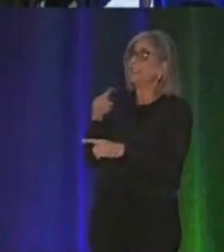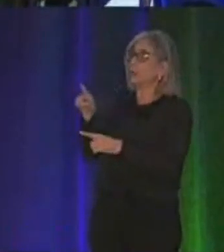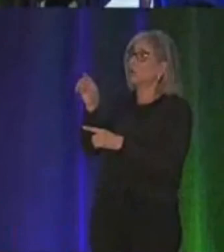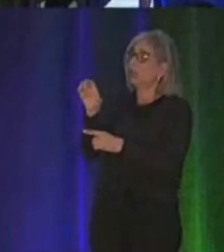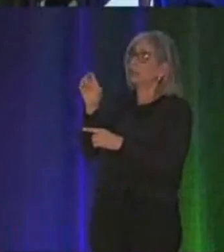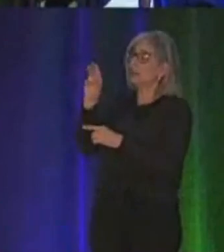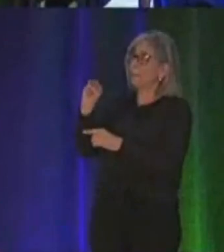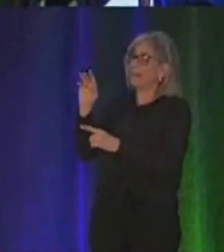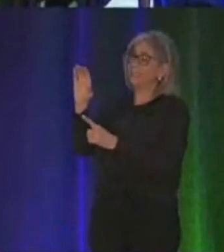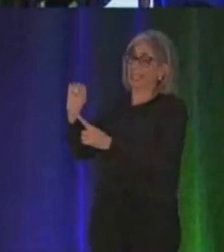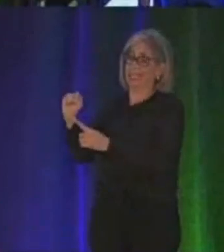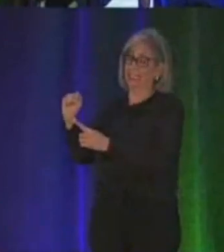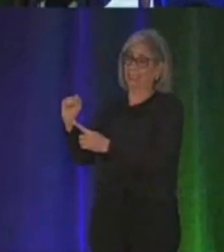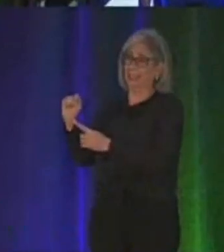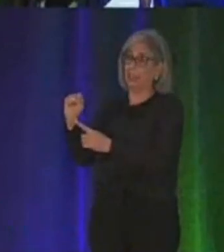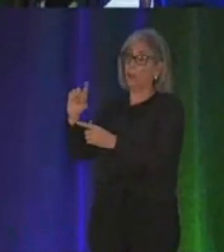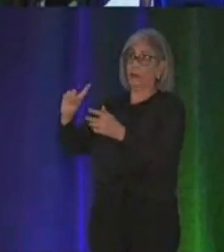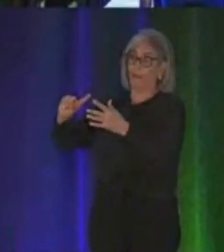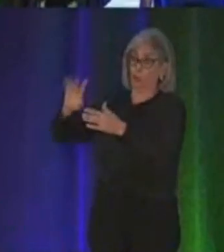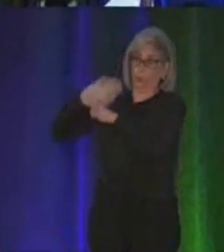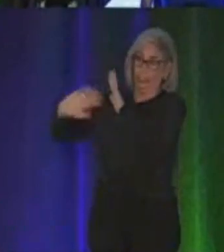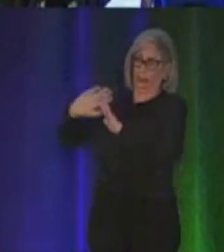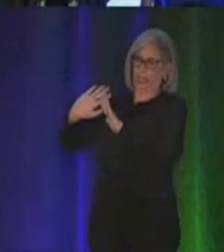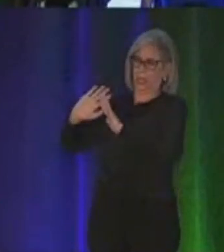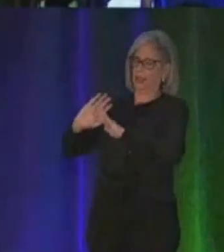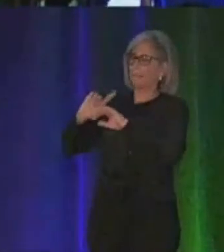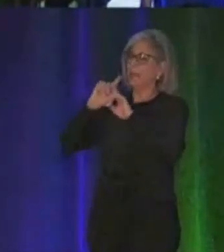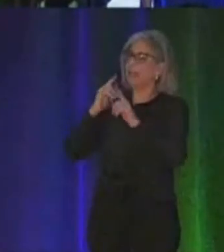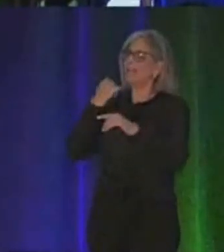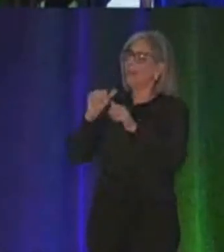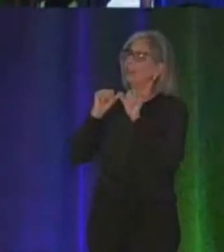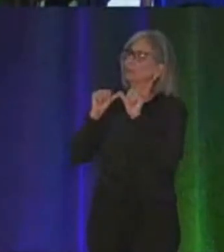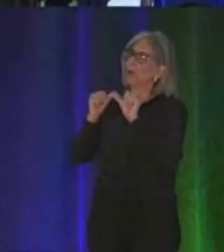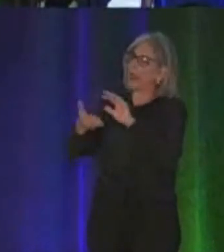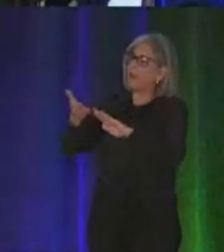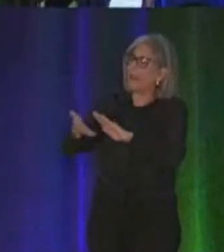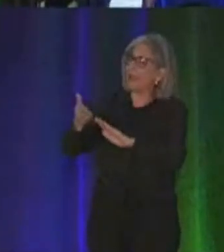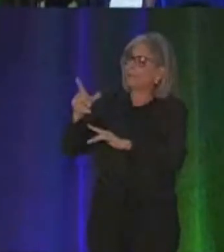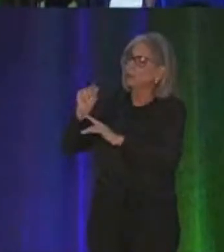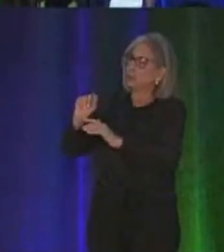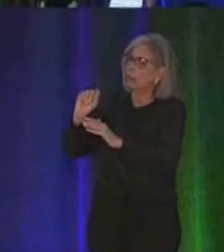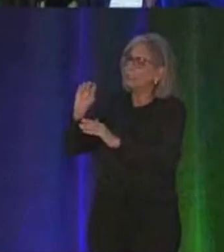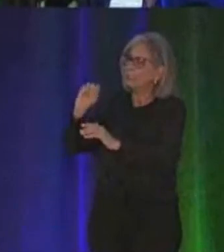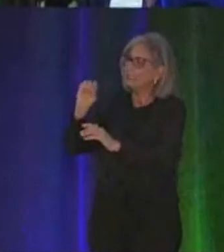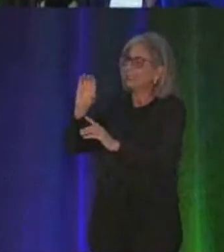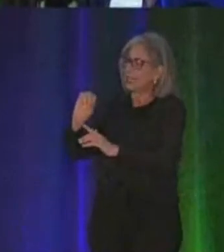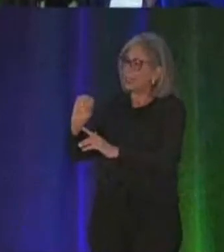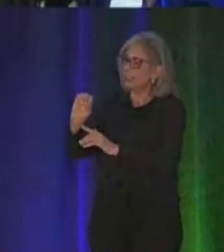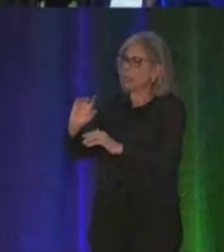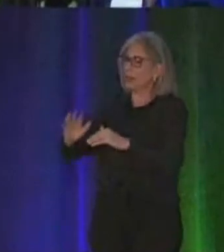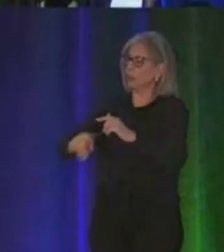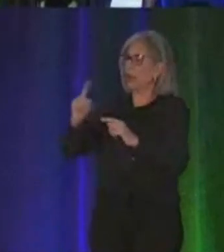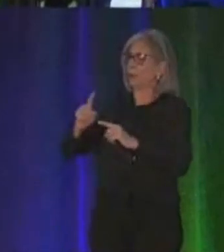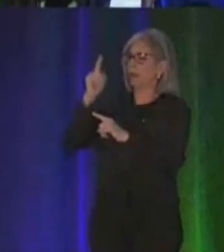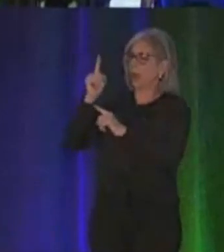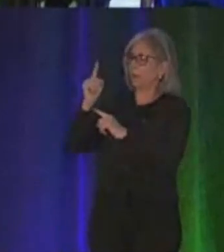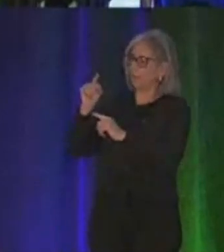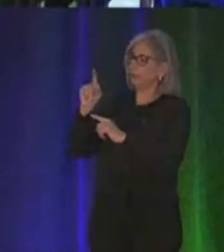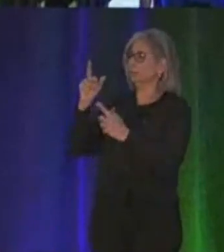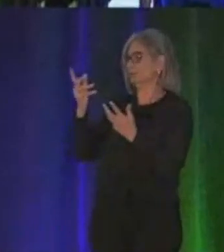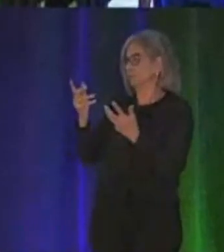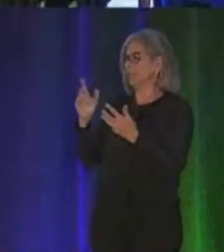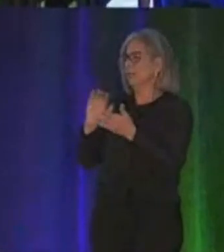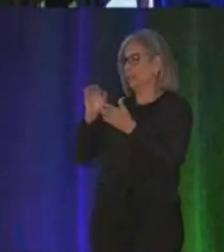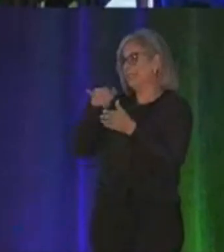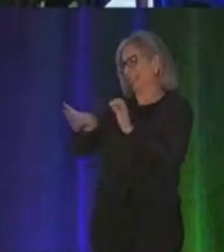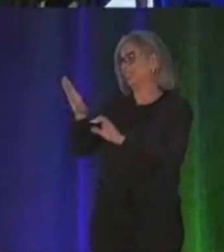it first came out. So if your function ran for, let's say 20 milliseconds, it got rounded up to 100 milliseconds, which is fine because it was still